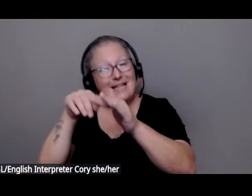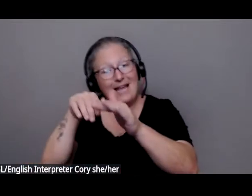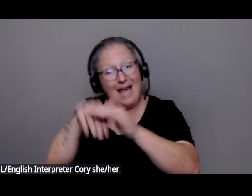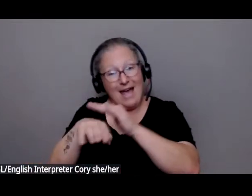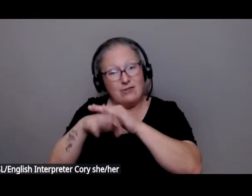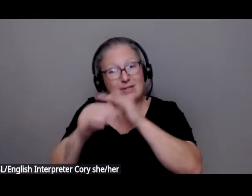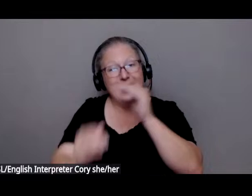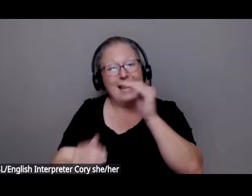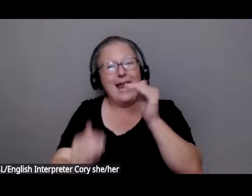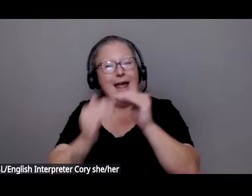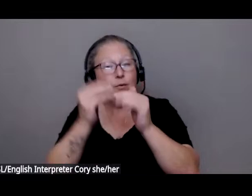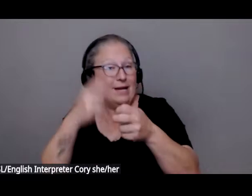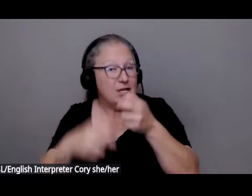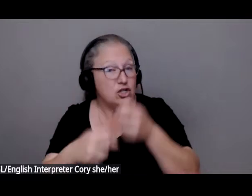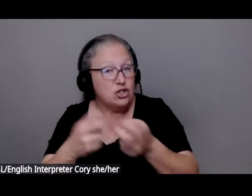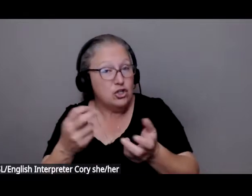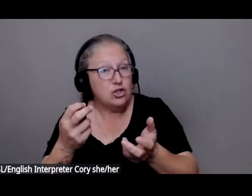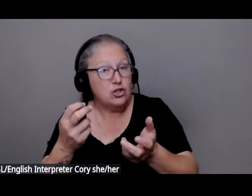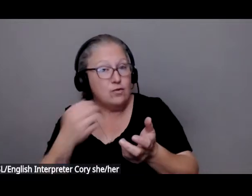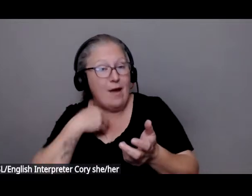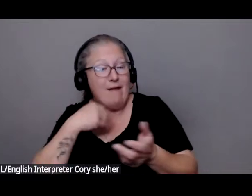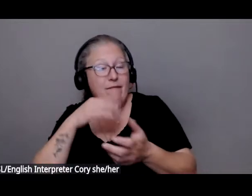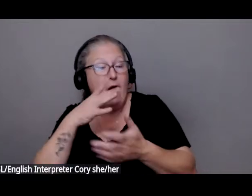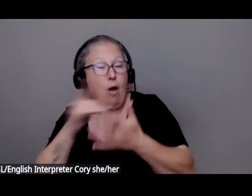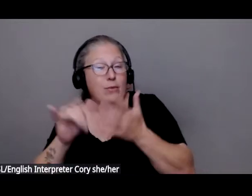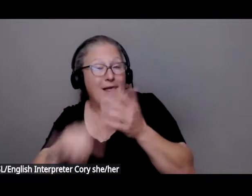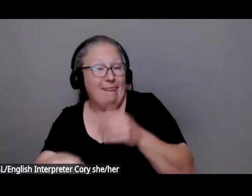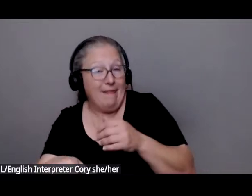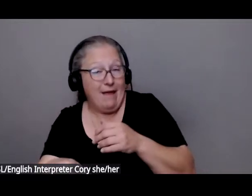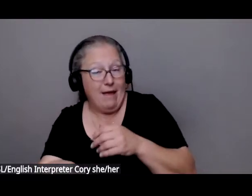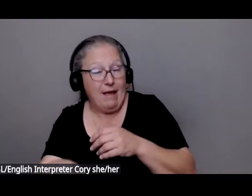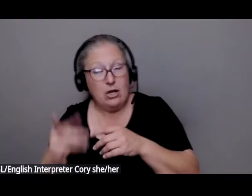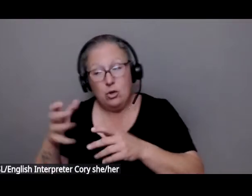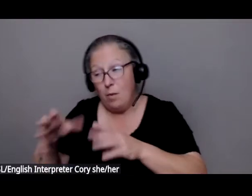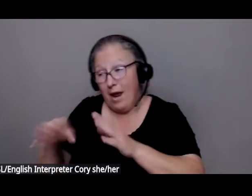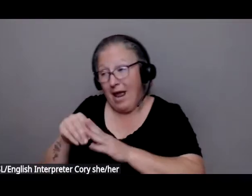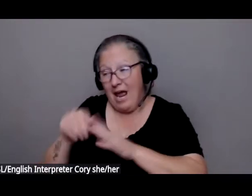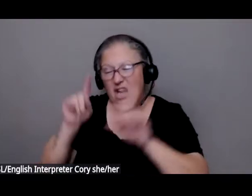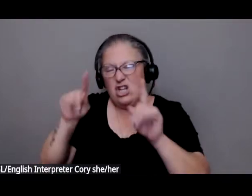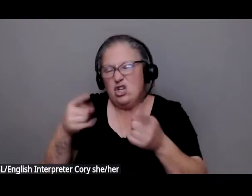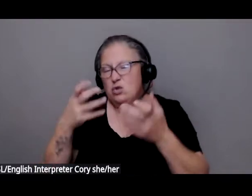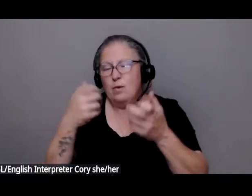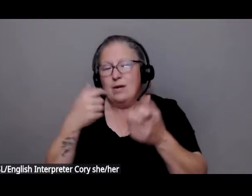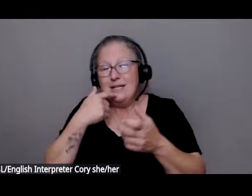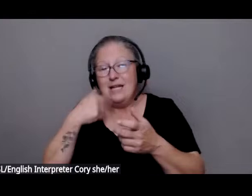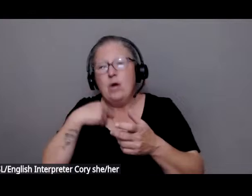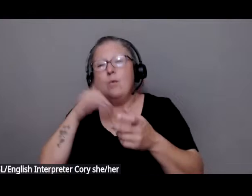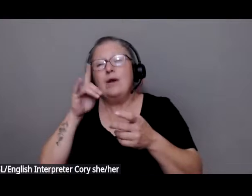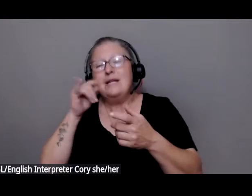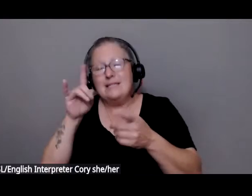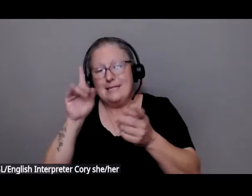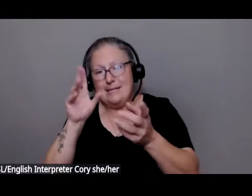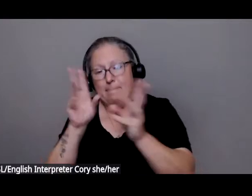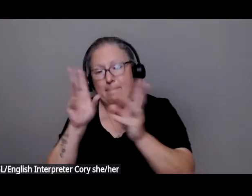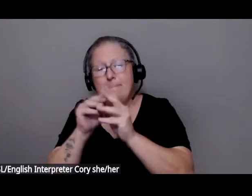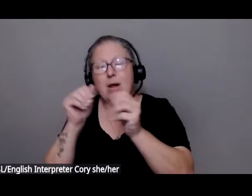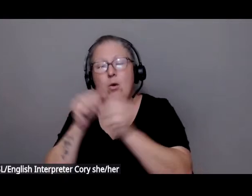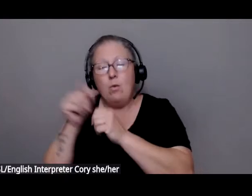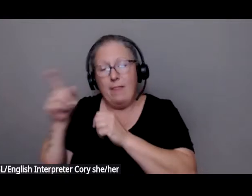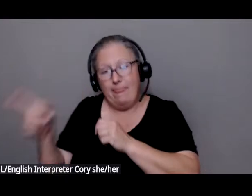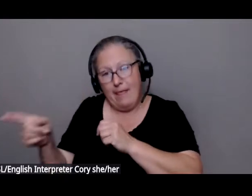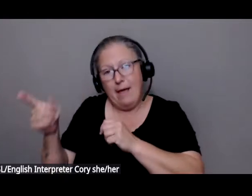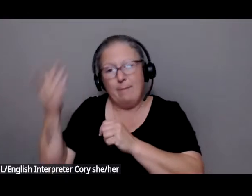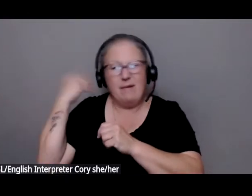equity issue, having some options like that. Did you want to add? All I want to say is we did meet with them. Sorry. We That's why I met with was also- them